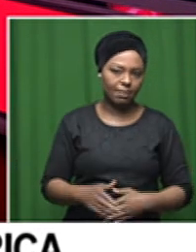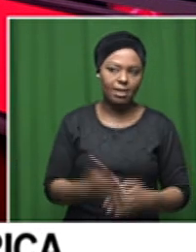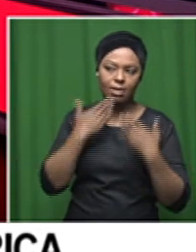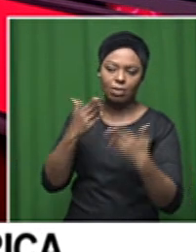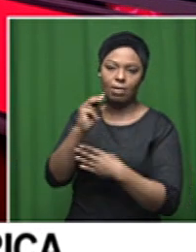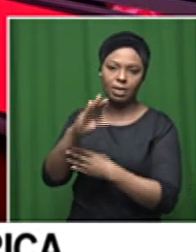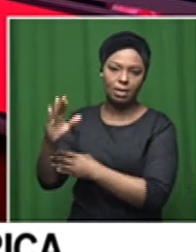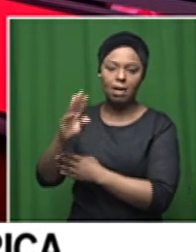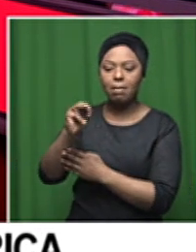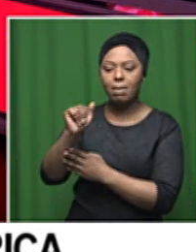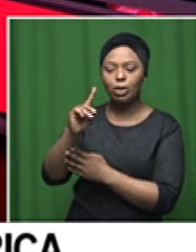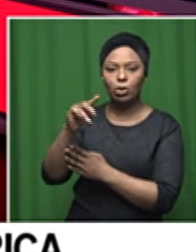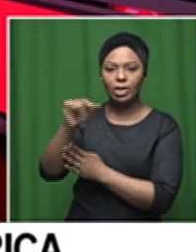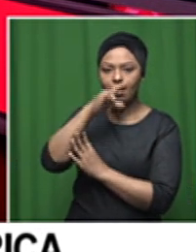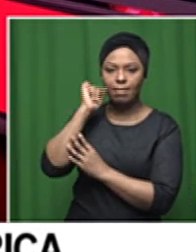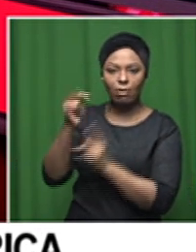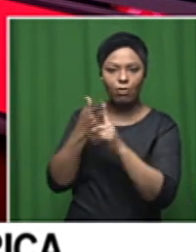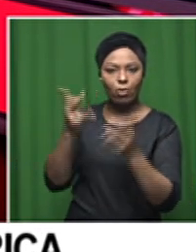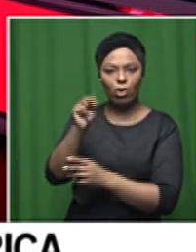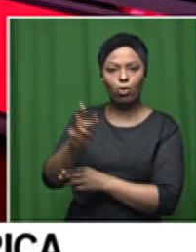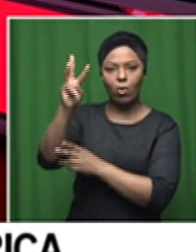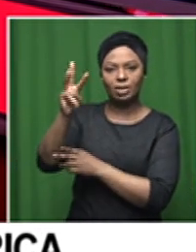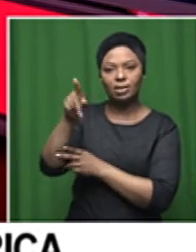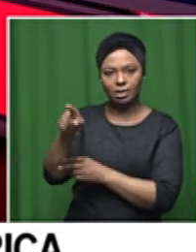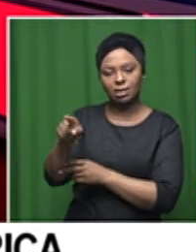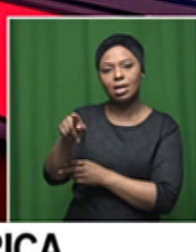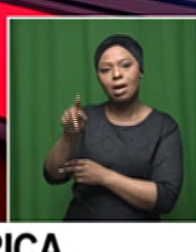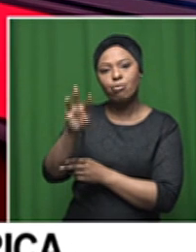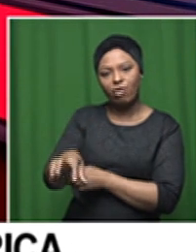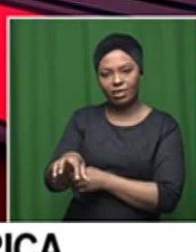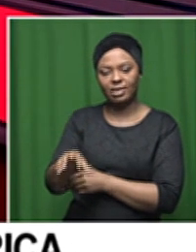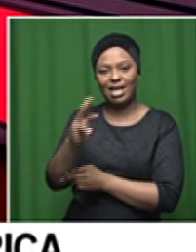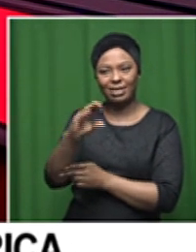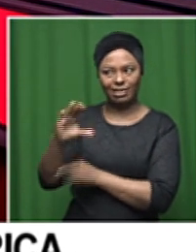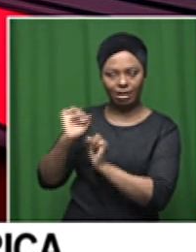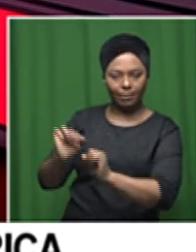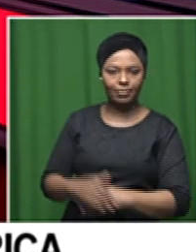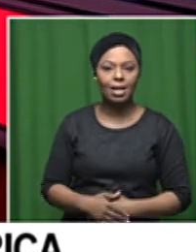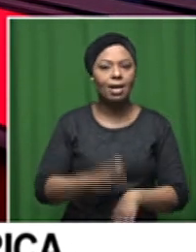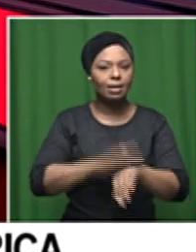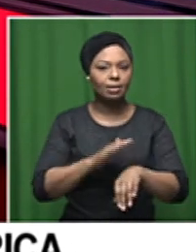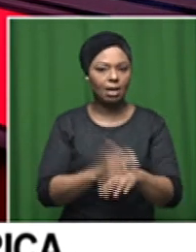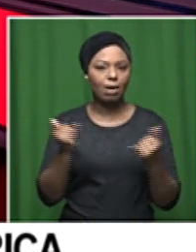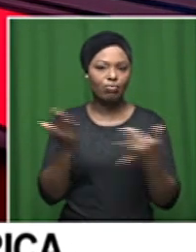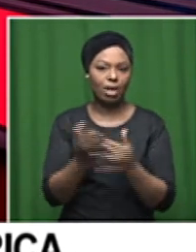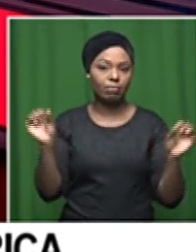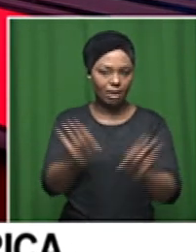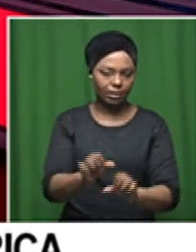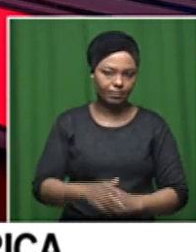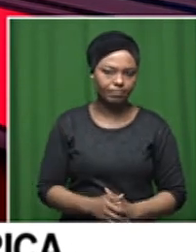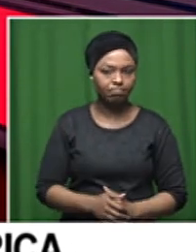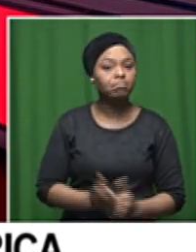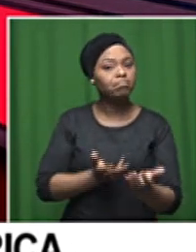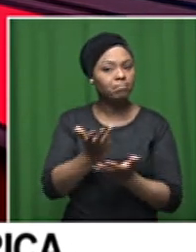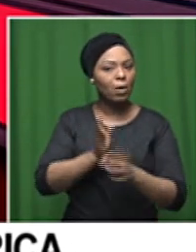Madoda Sambata, who's the MEC of Health in the Northwest, for giving us that time. It is now time for us, of course, to take another ad break. When we come back, we'll